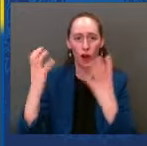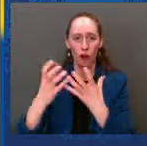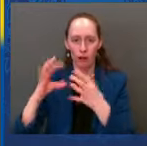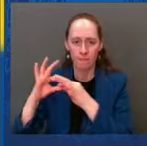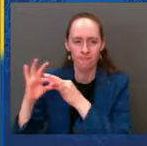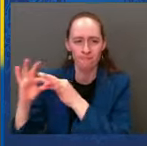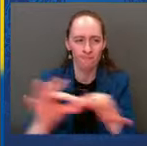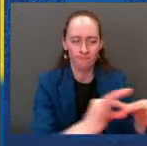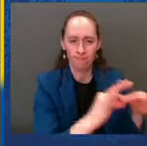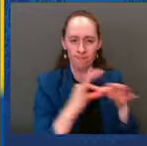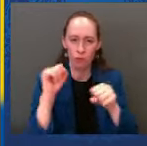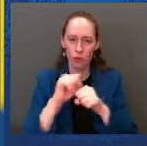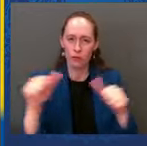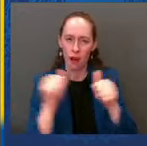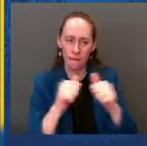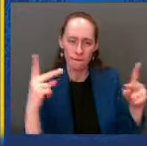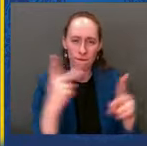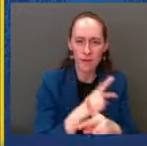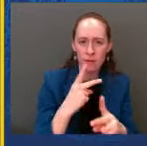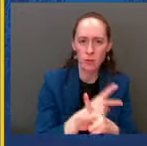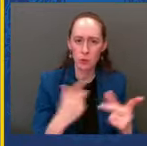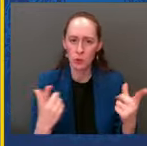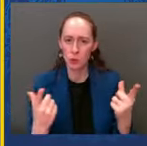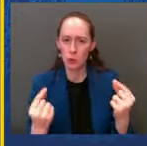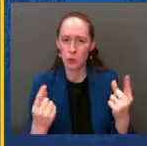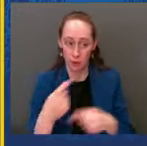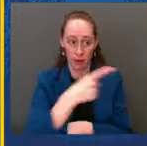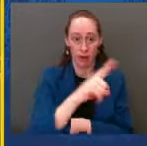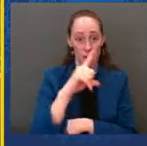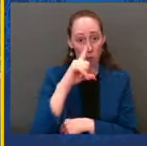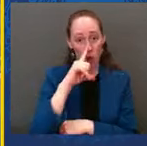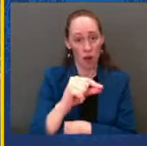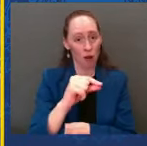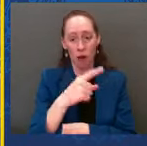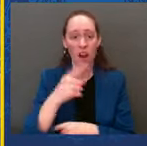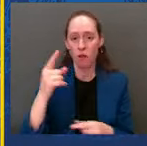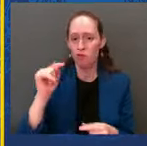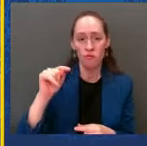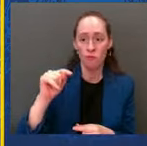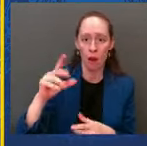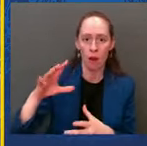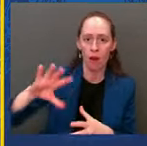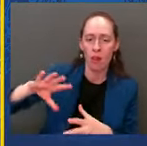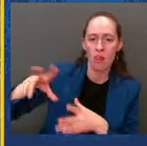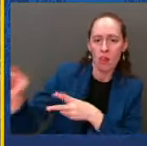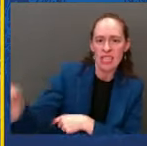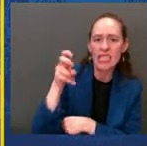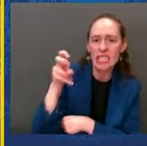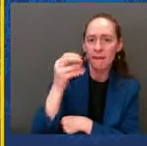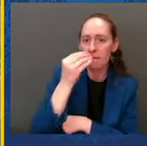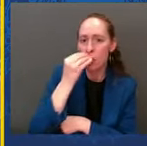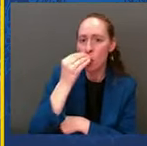the world, blocking the ports in the Black Sea to stop Ukraine from exporting its